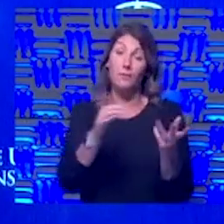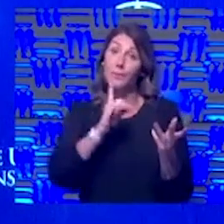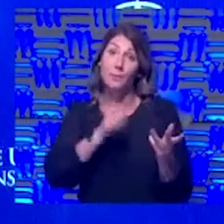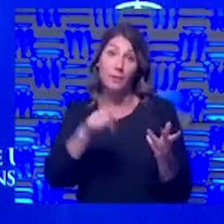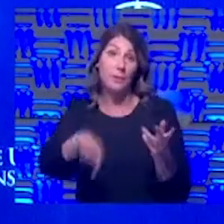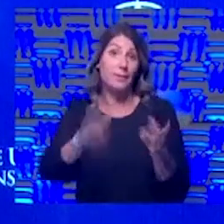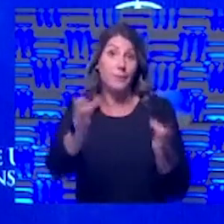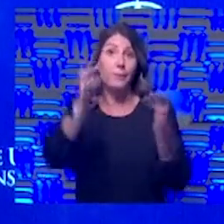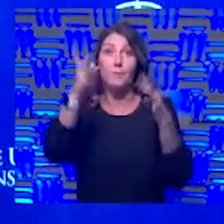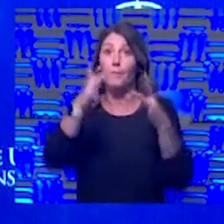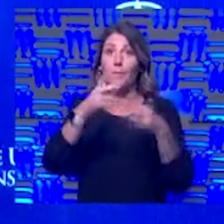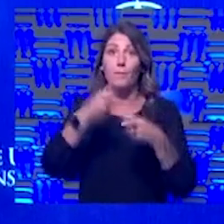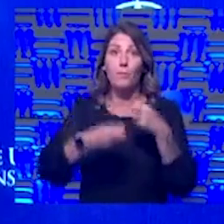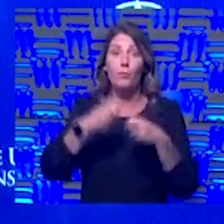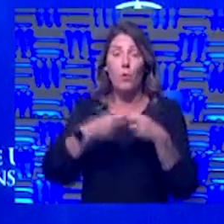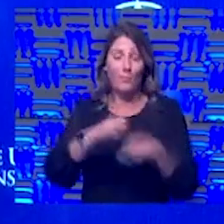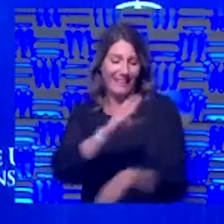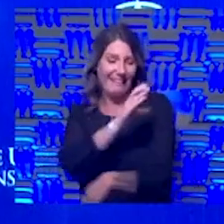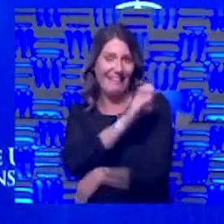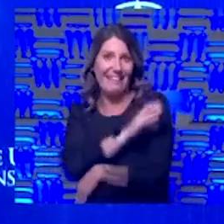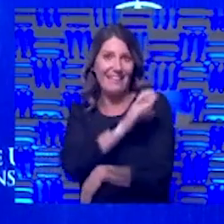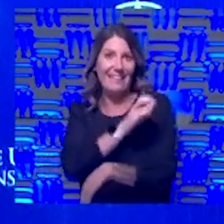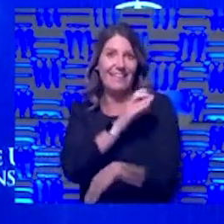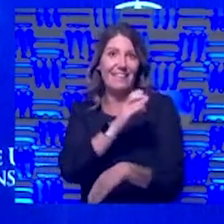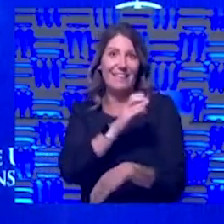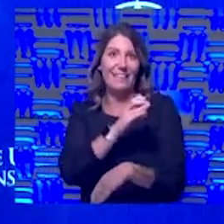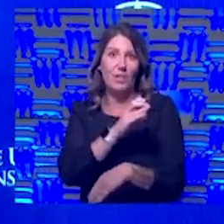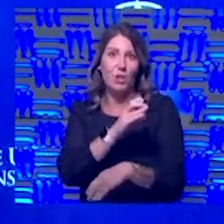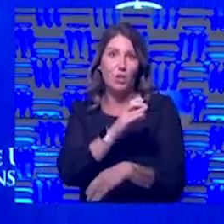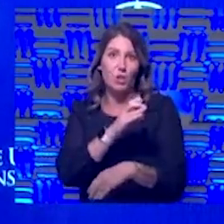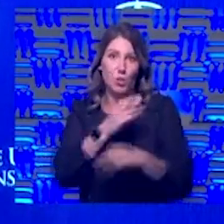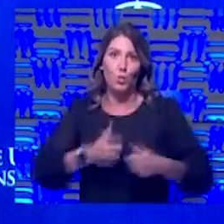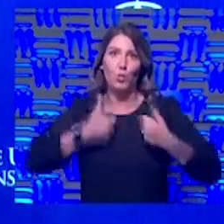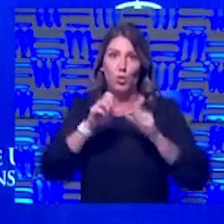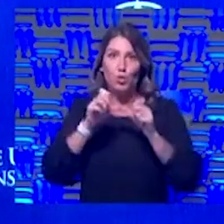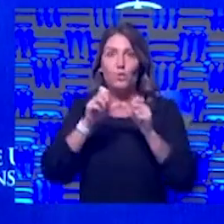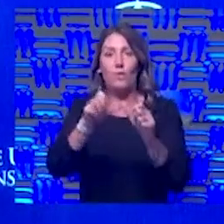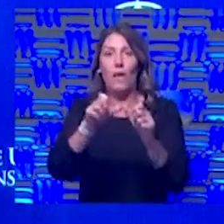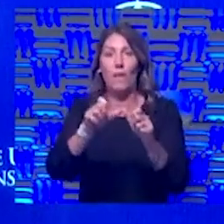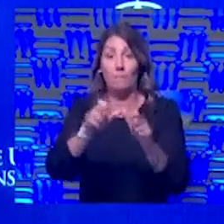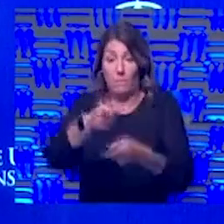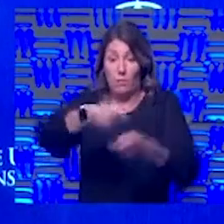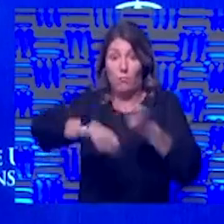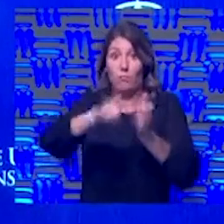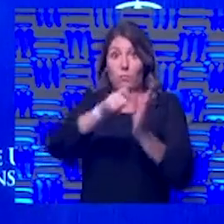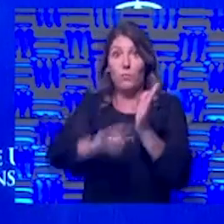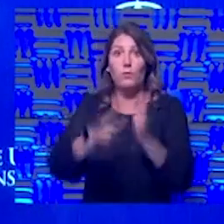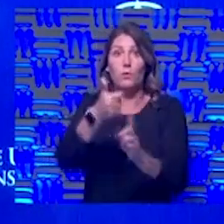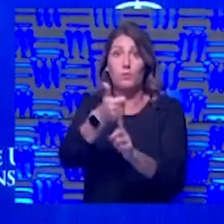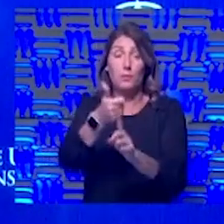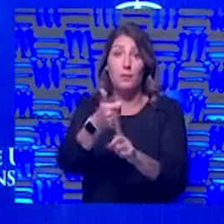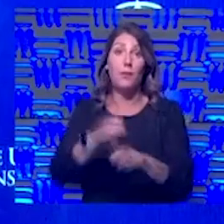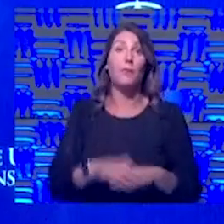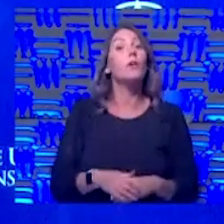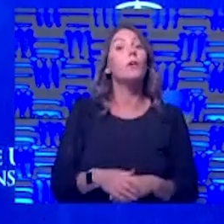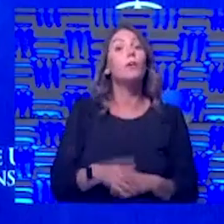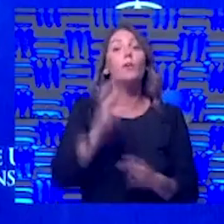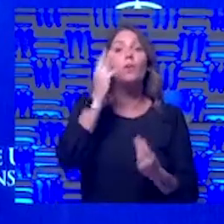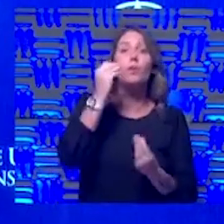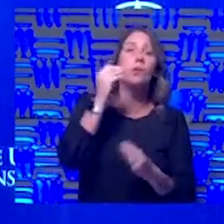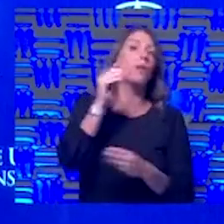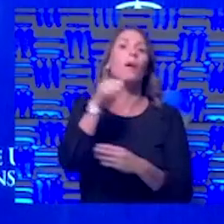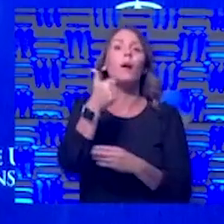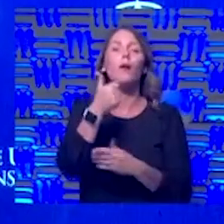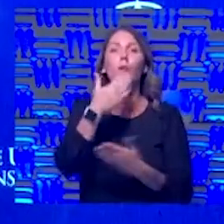have to be good enough clinically to survive the transplant itself. Yes, we do. I mean, you think about other very